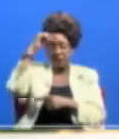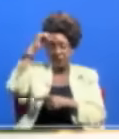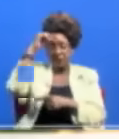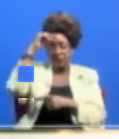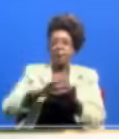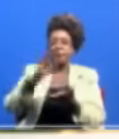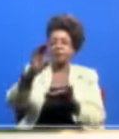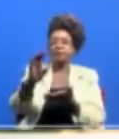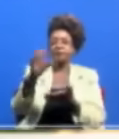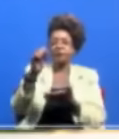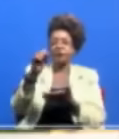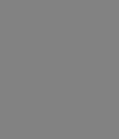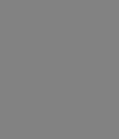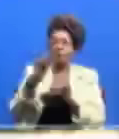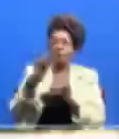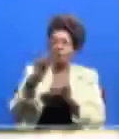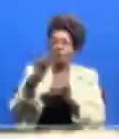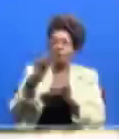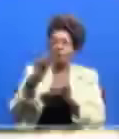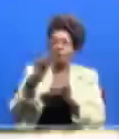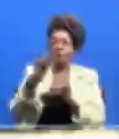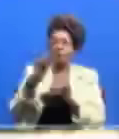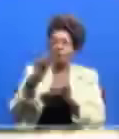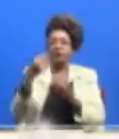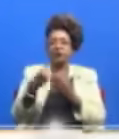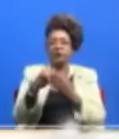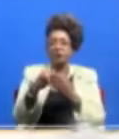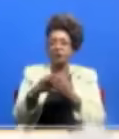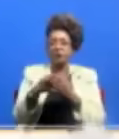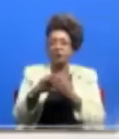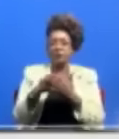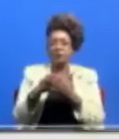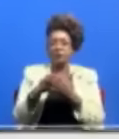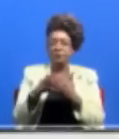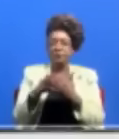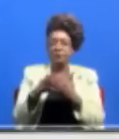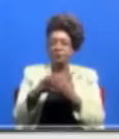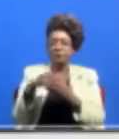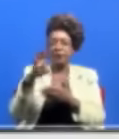shillings, which is 40 million Rwandan francs, to support